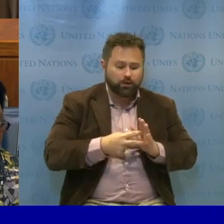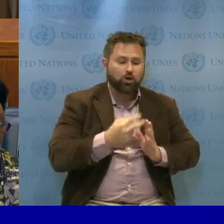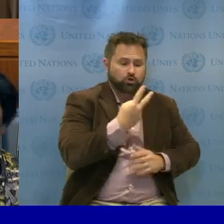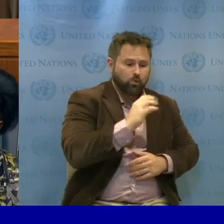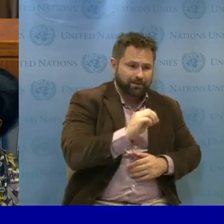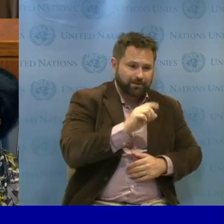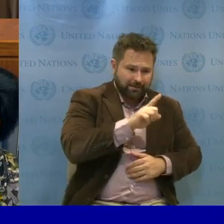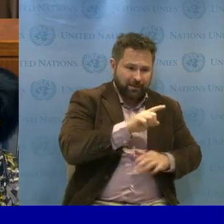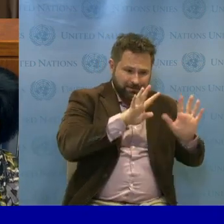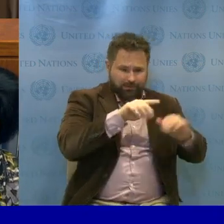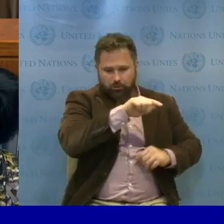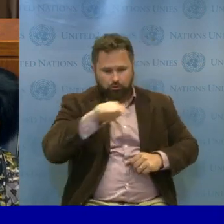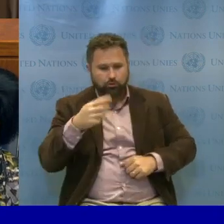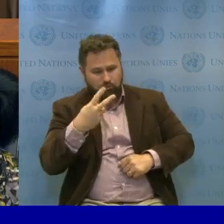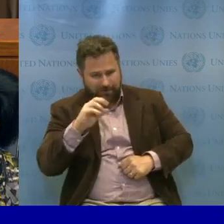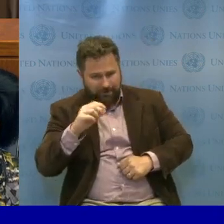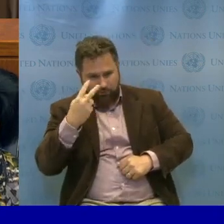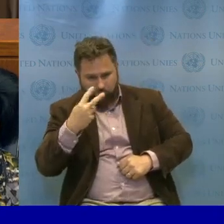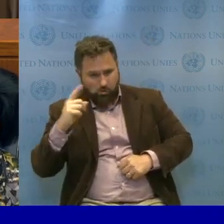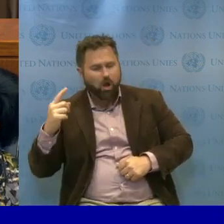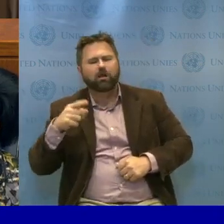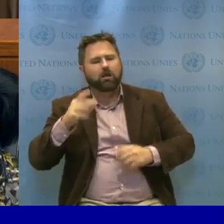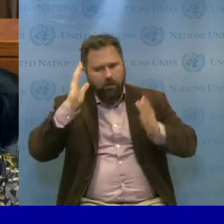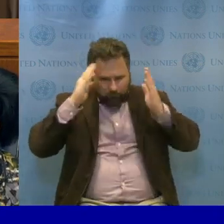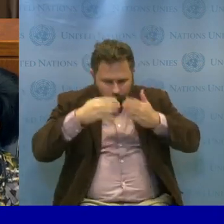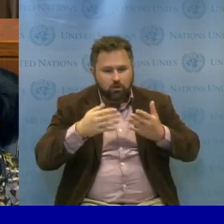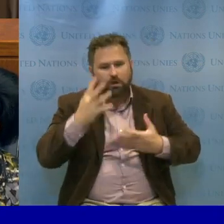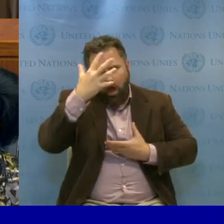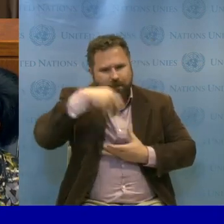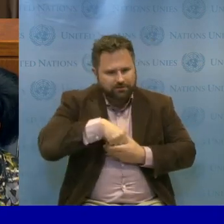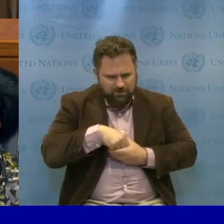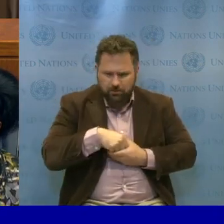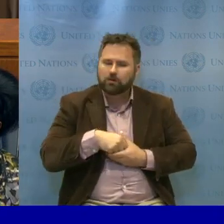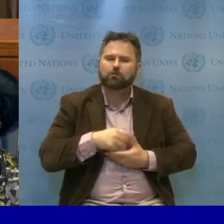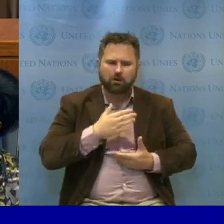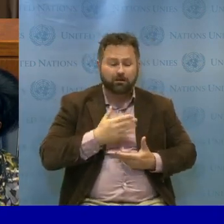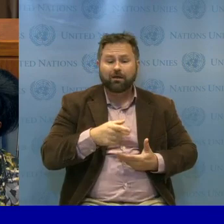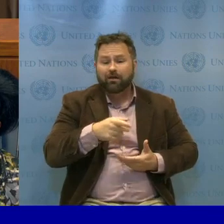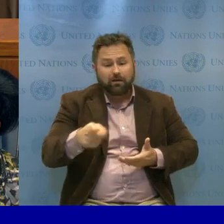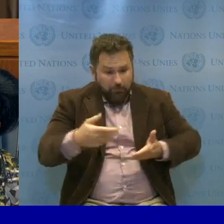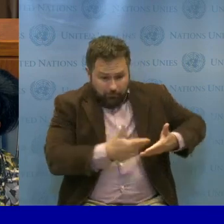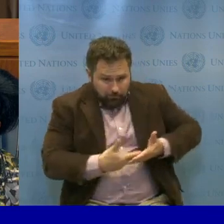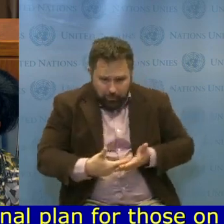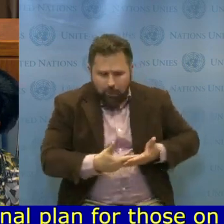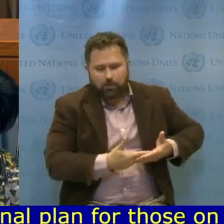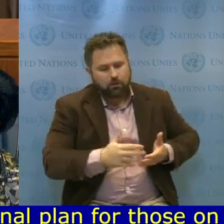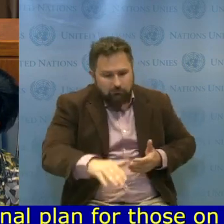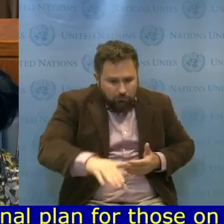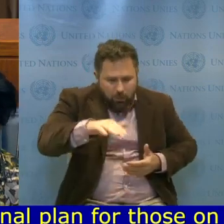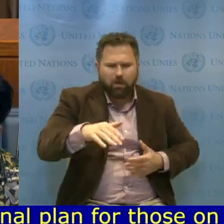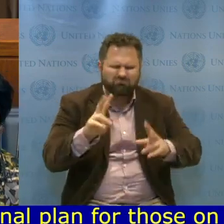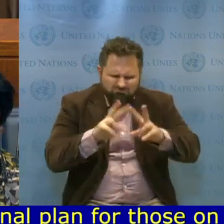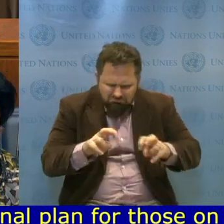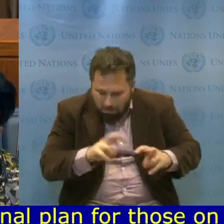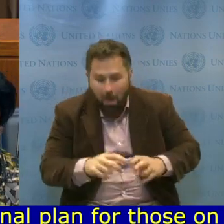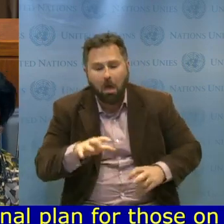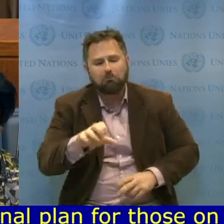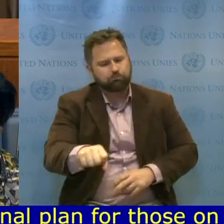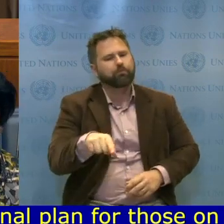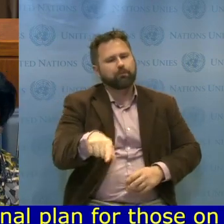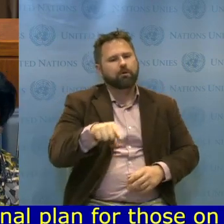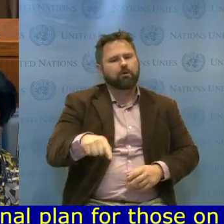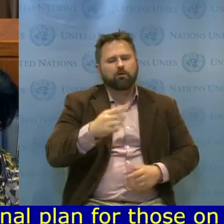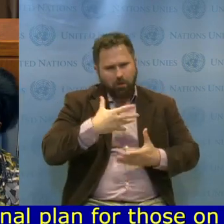2019-21 was approved for early detection and diagnosis, early action, health protection, full education, vocational